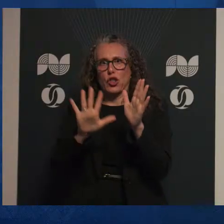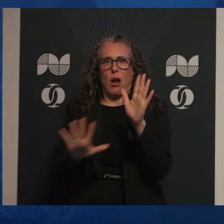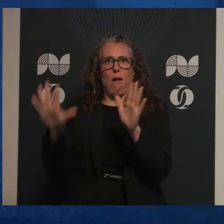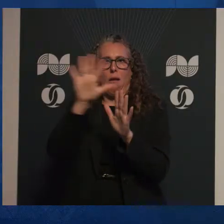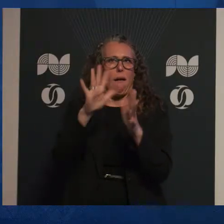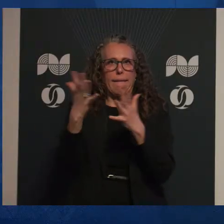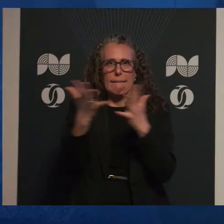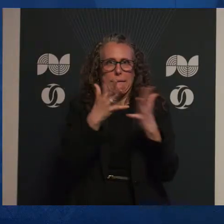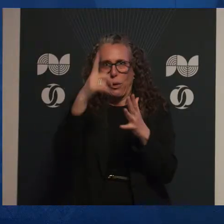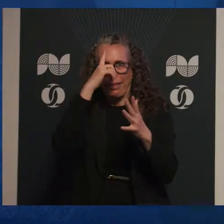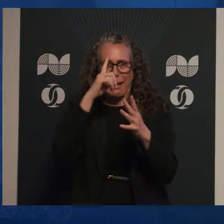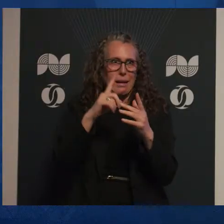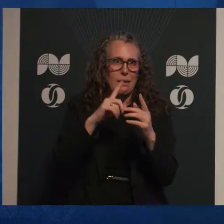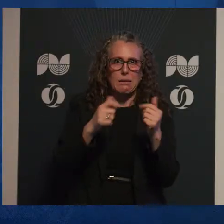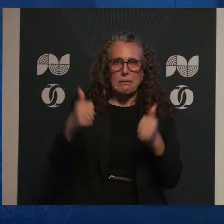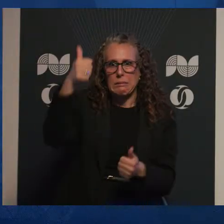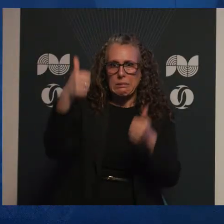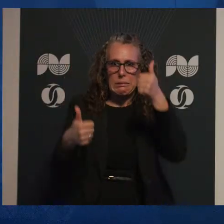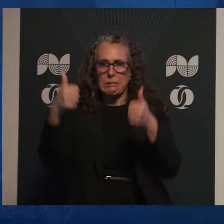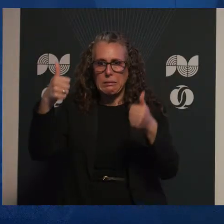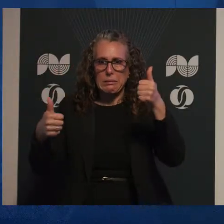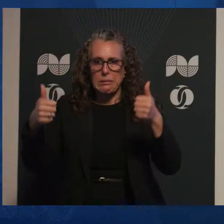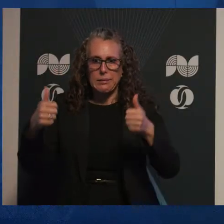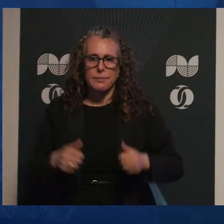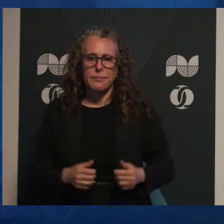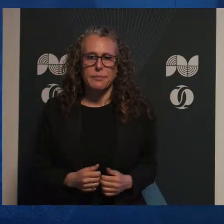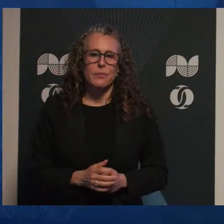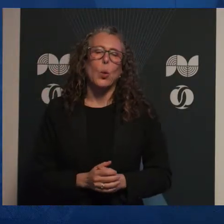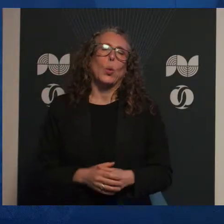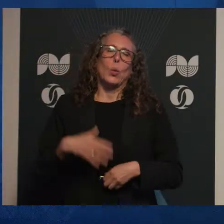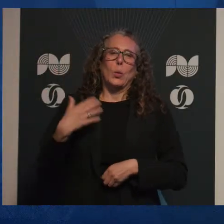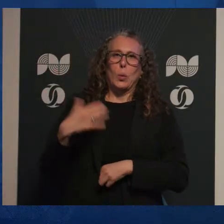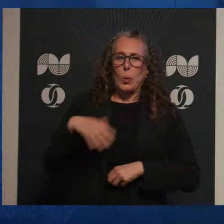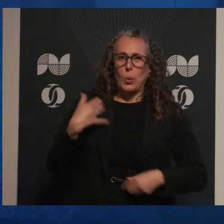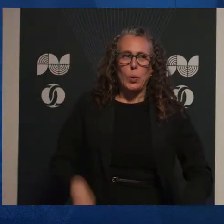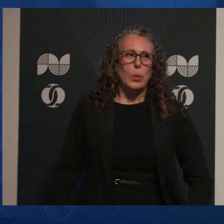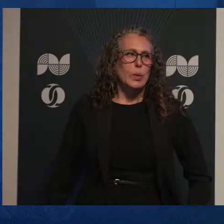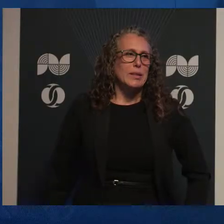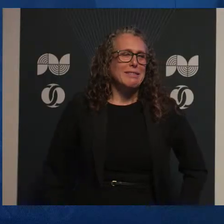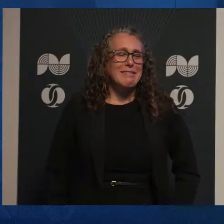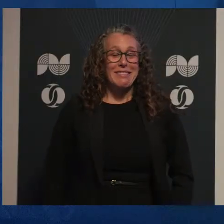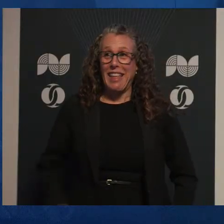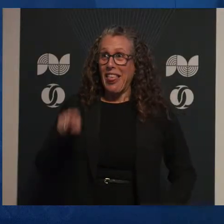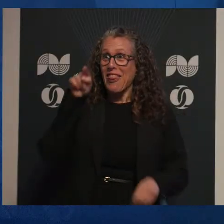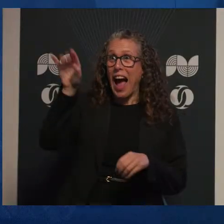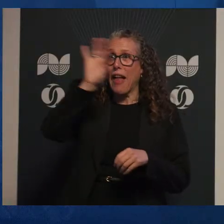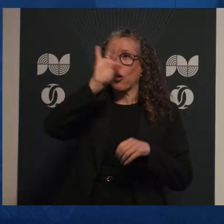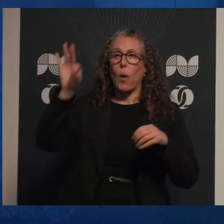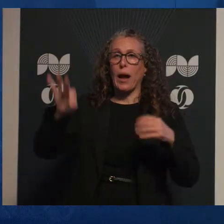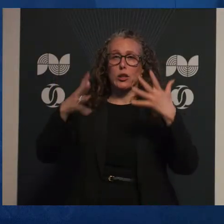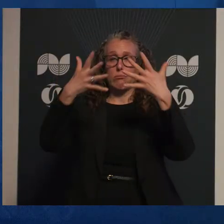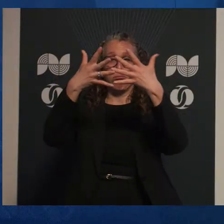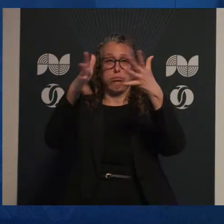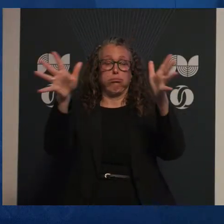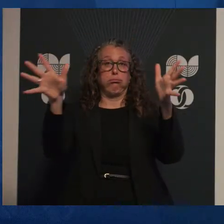I mean it's a very, very broad question and kind of difficult to answer in that sense. But the